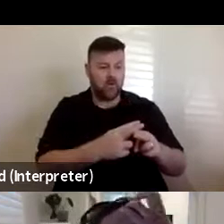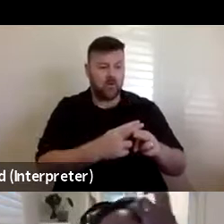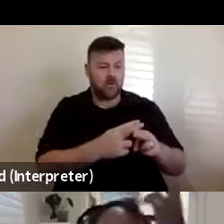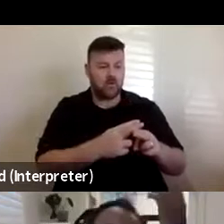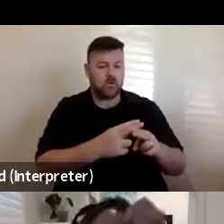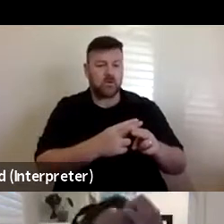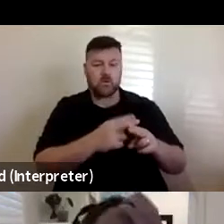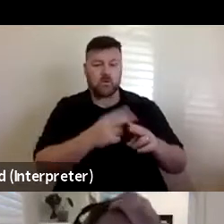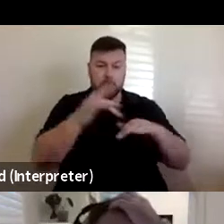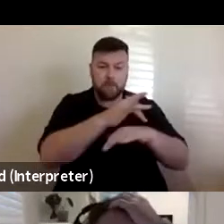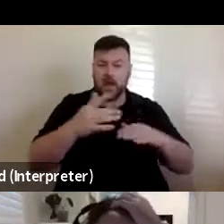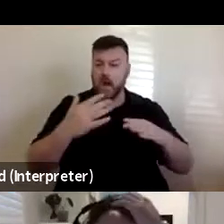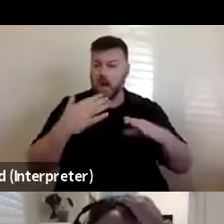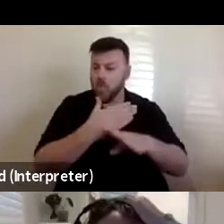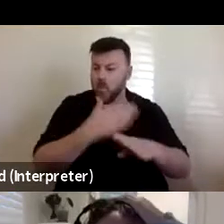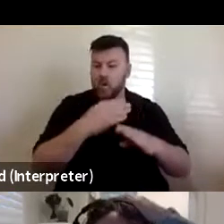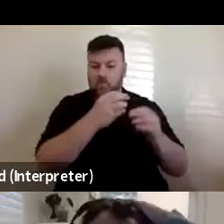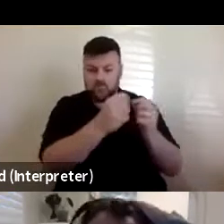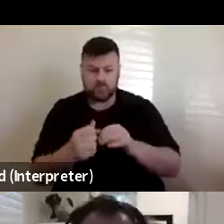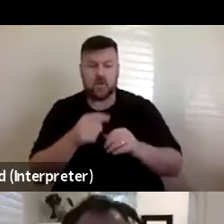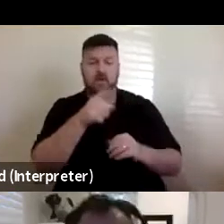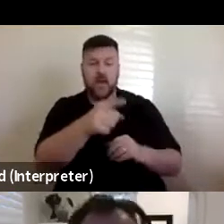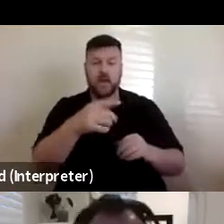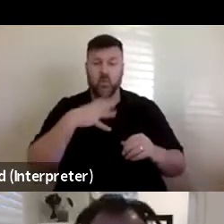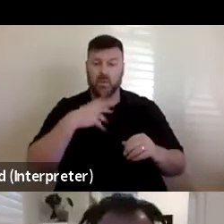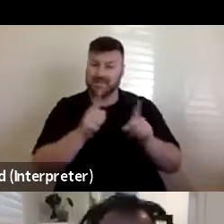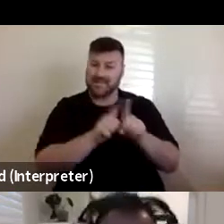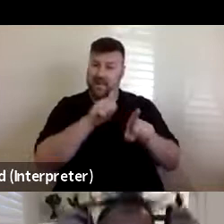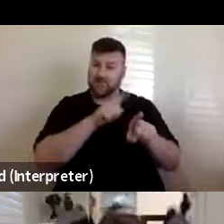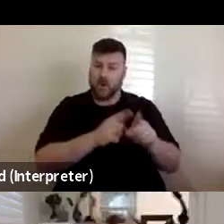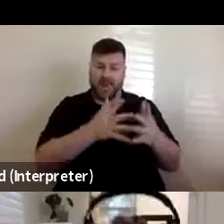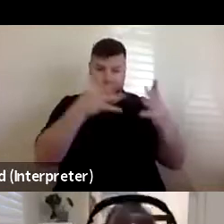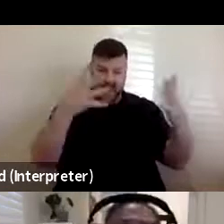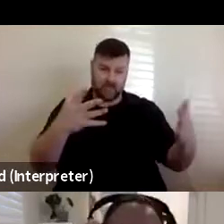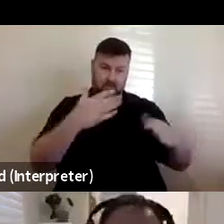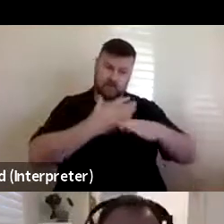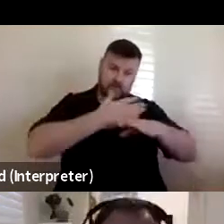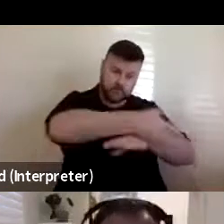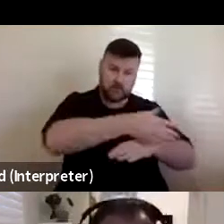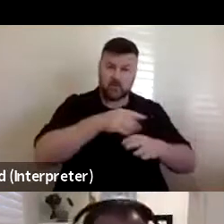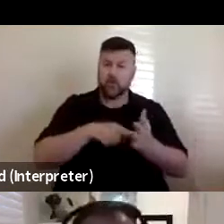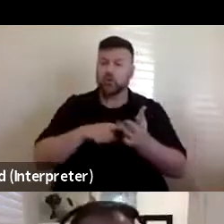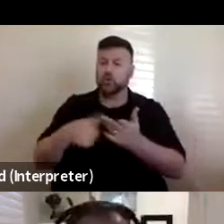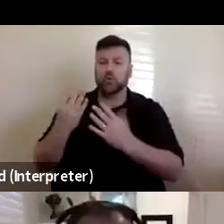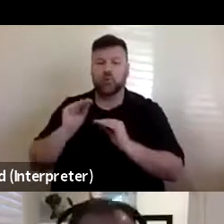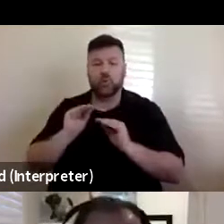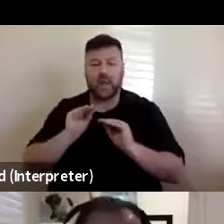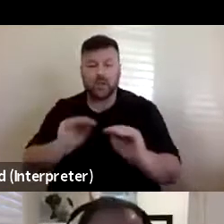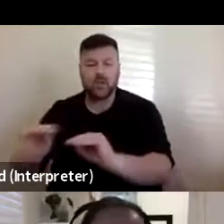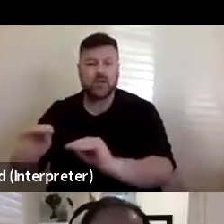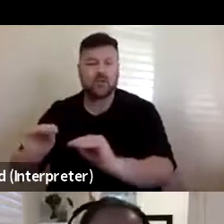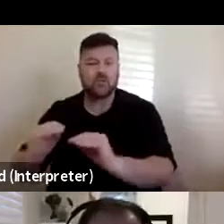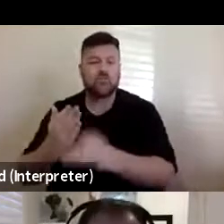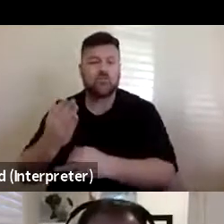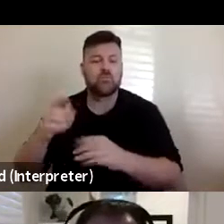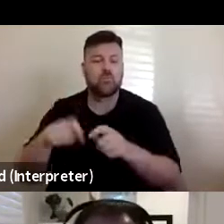And I mean that in internal education, as in what is it that we're doing that needs to be approached differently from, I don't